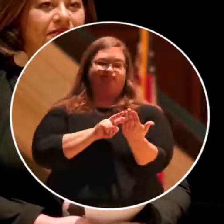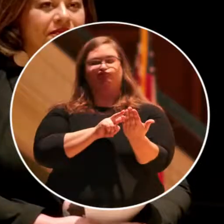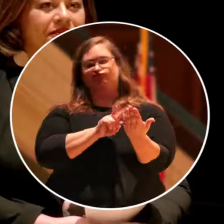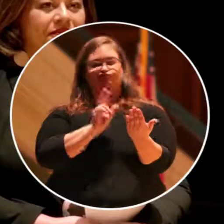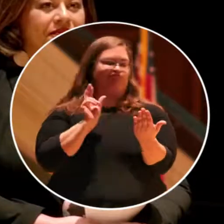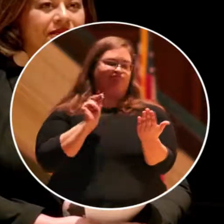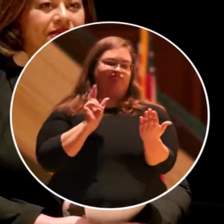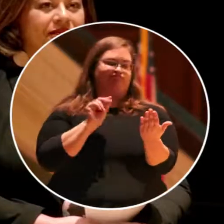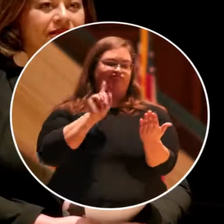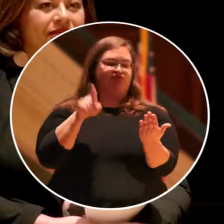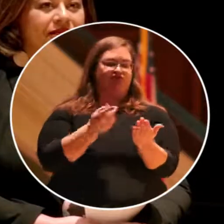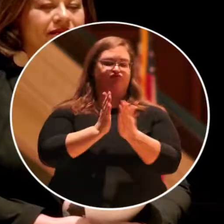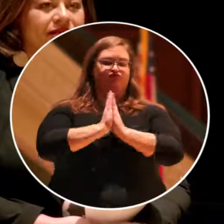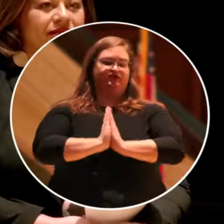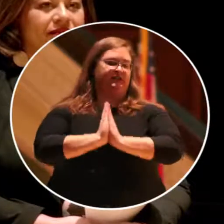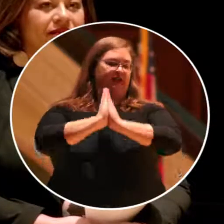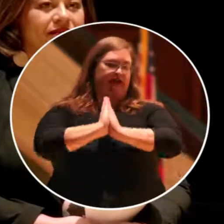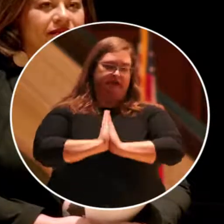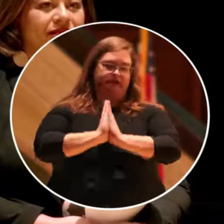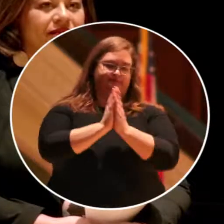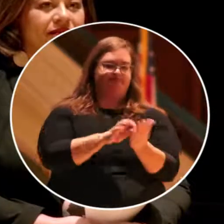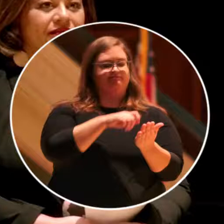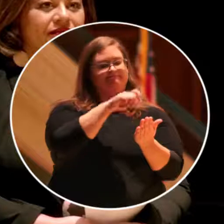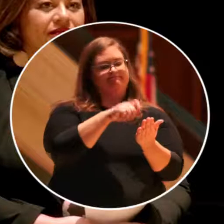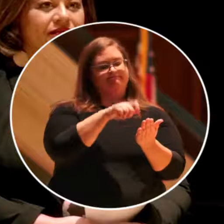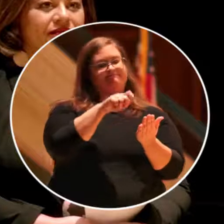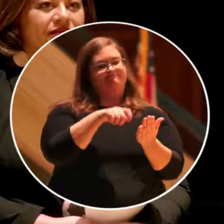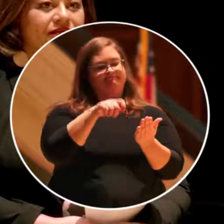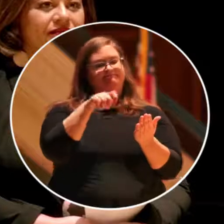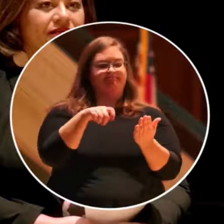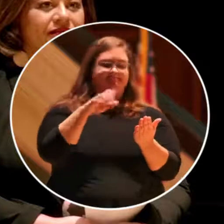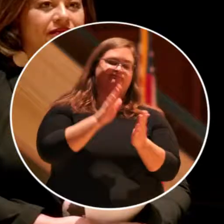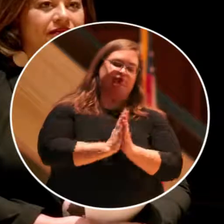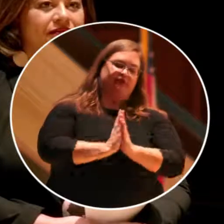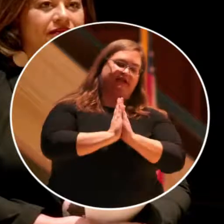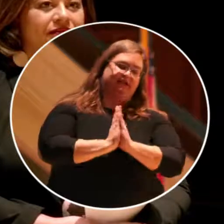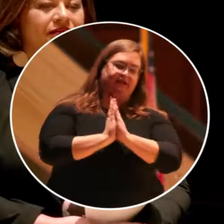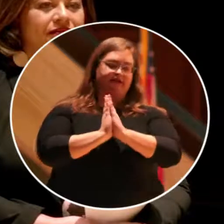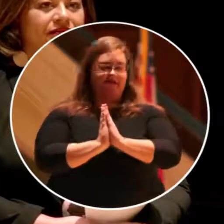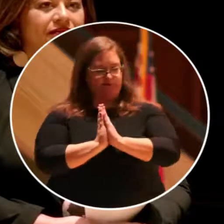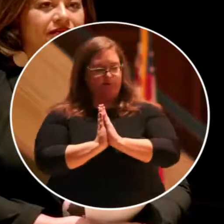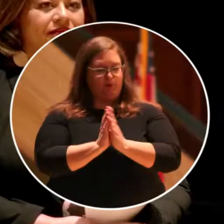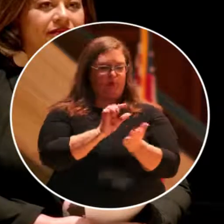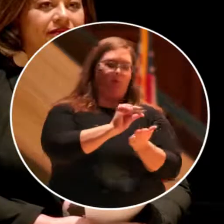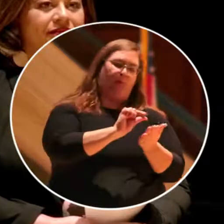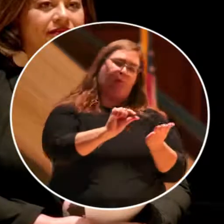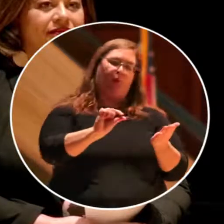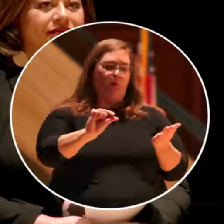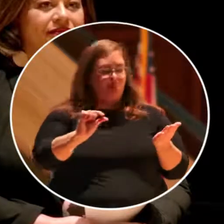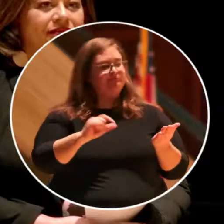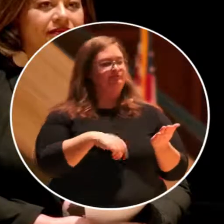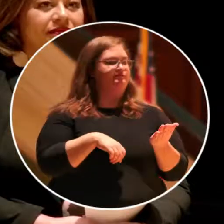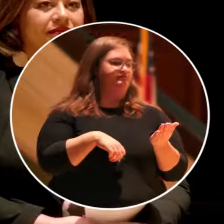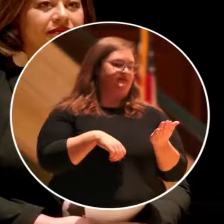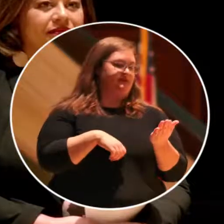only prayers, scrawled in my mother's half-script, half-print writing, small, filling only the space between